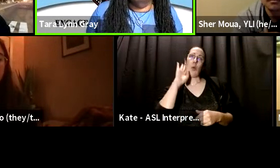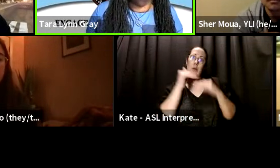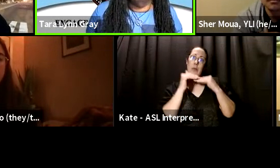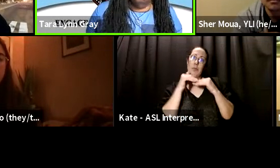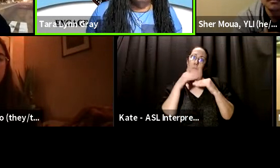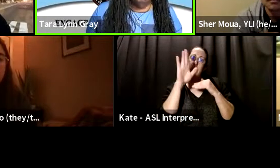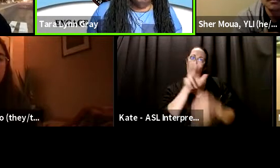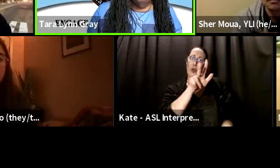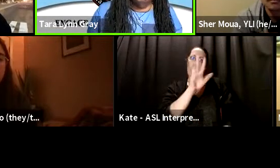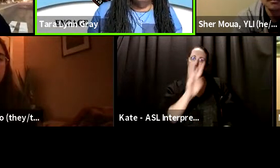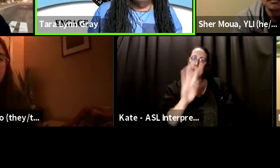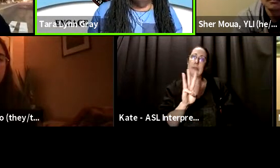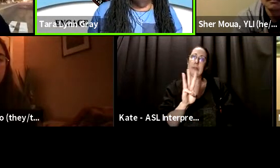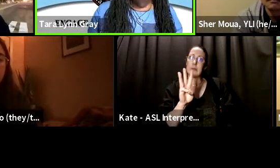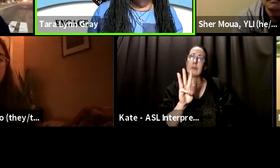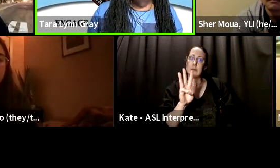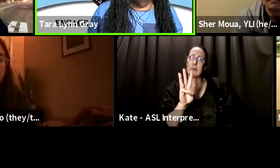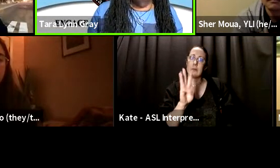Yes.